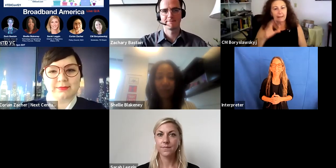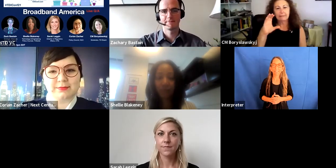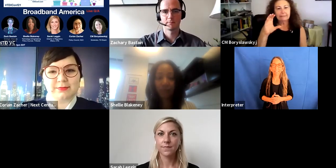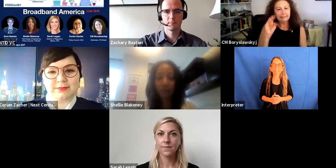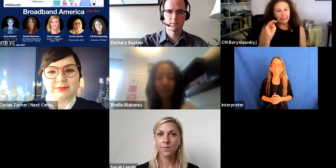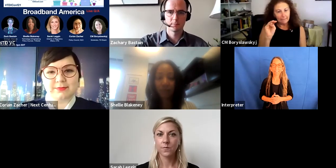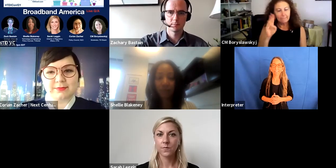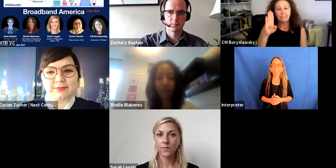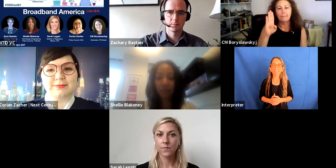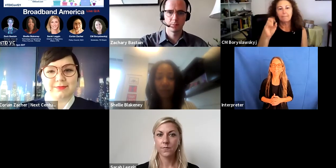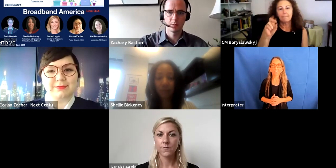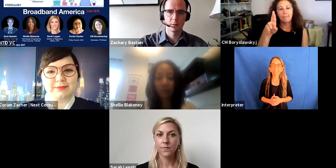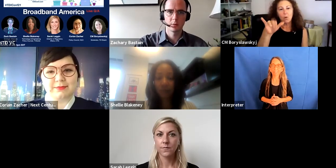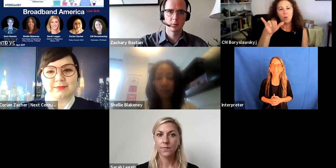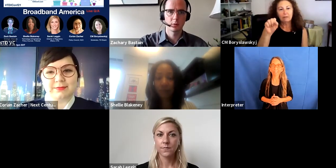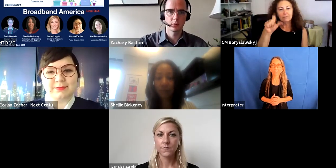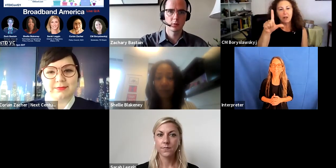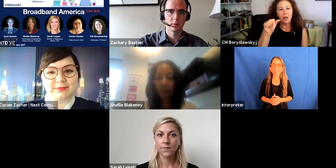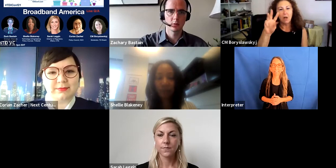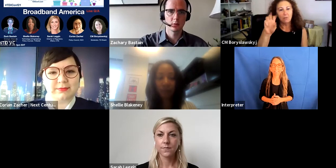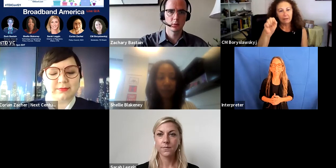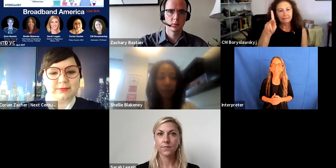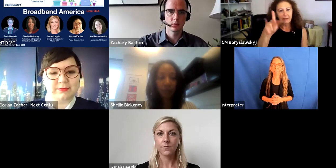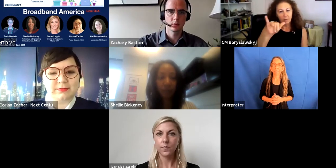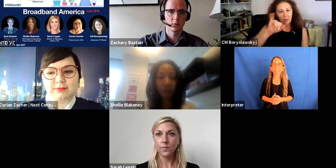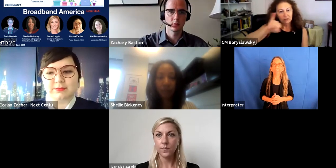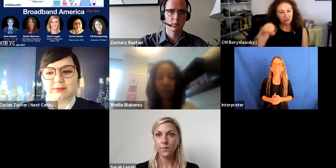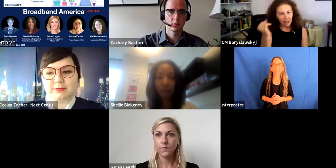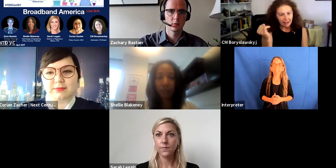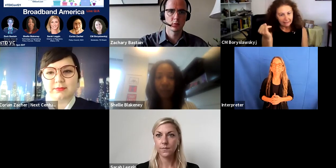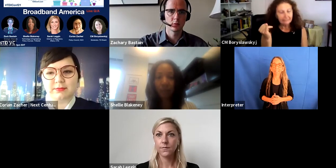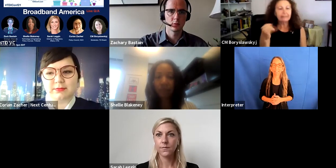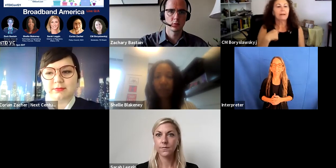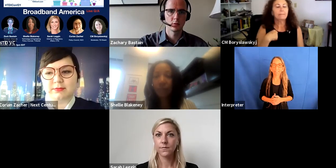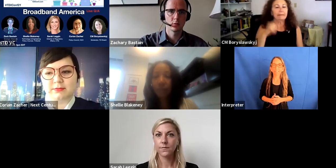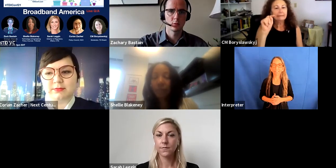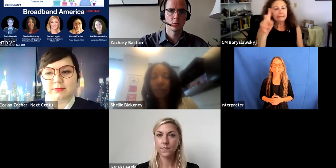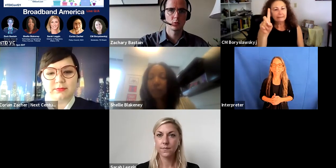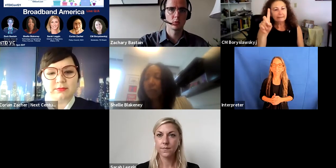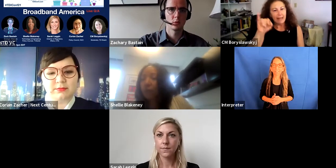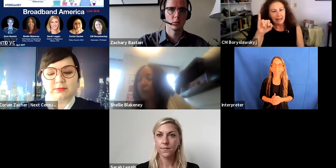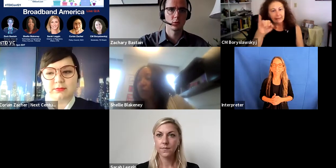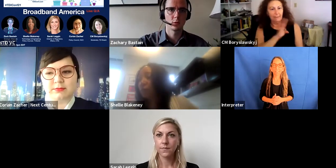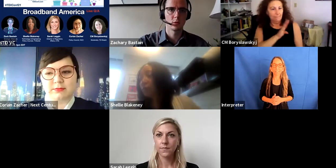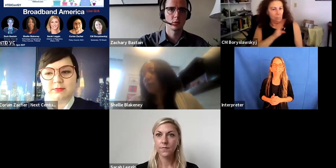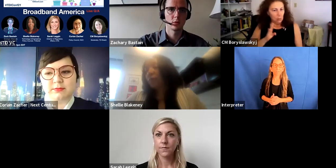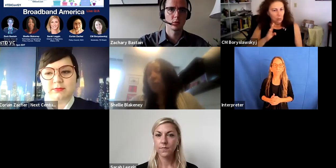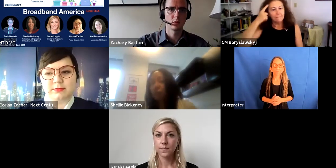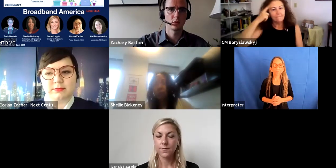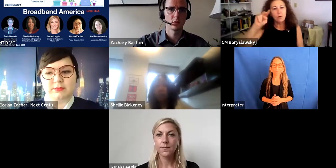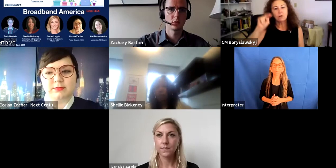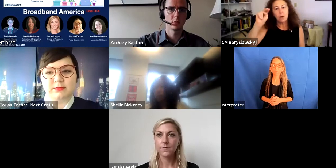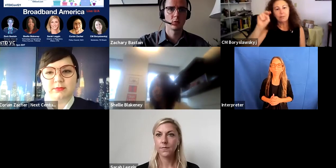Okay, are you guys ready? My name is CM, and last name is